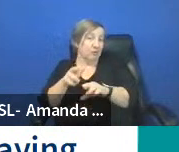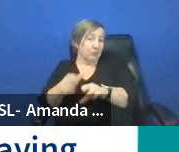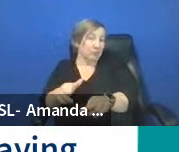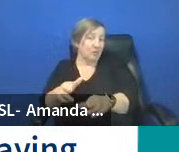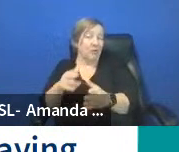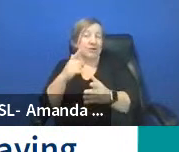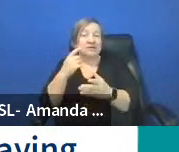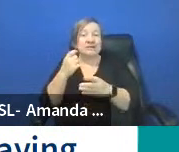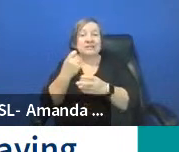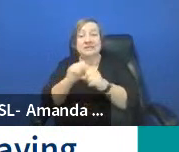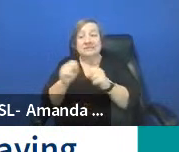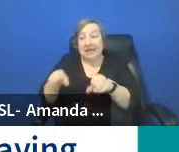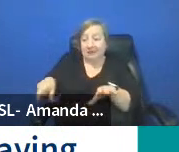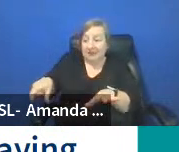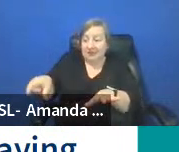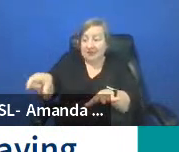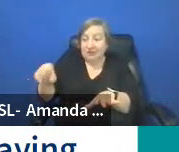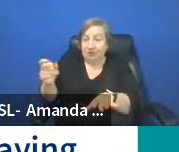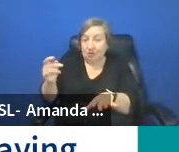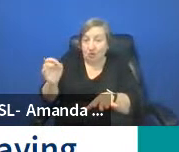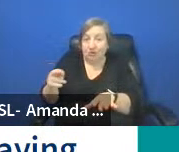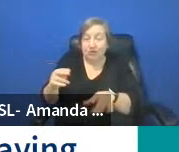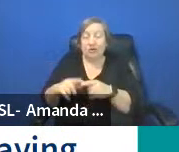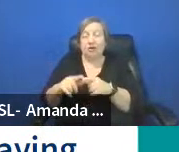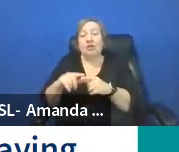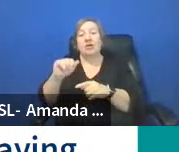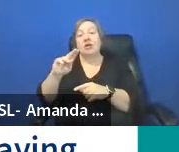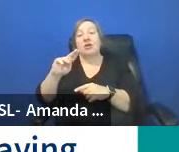safety shoulder, auxiliary lane,